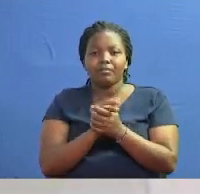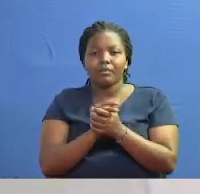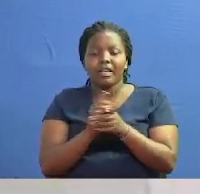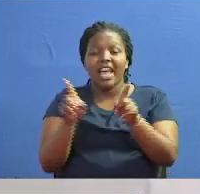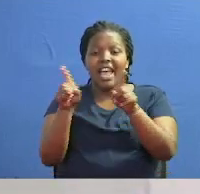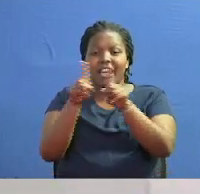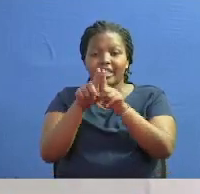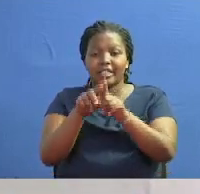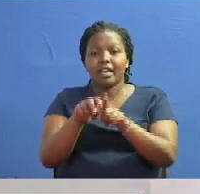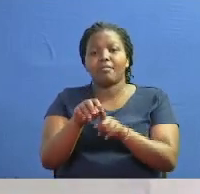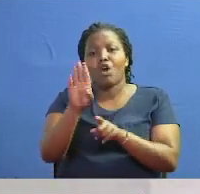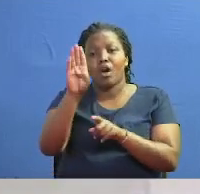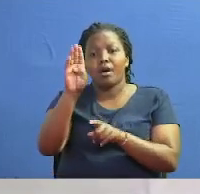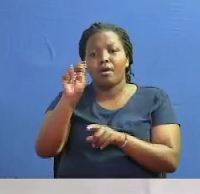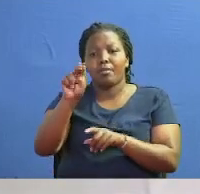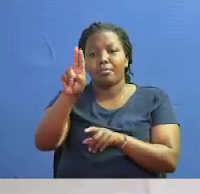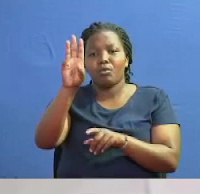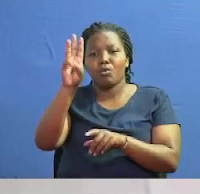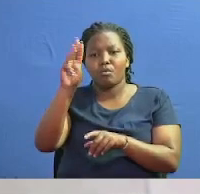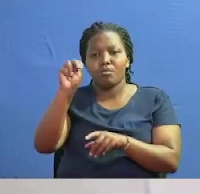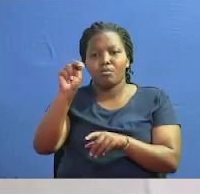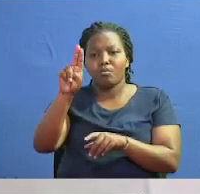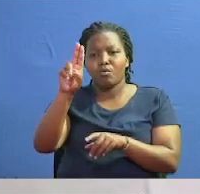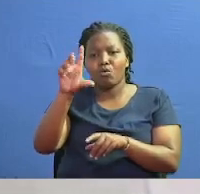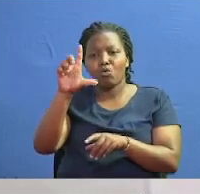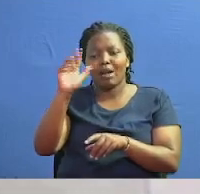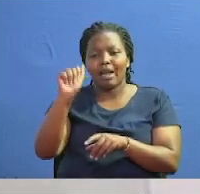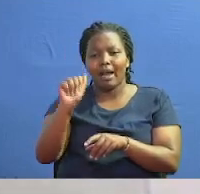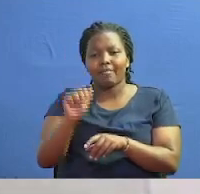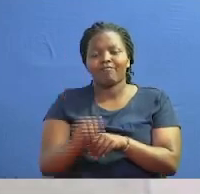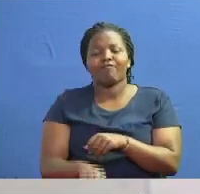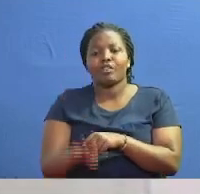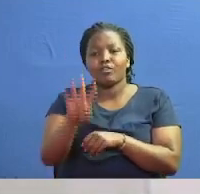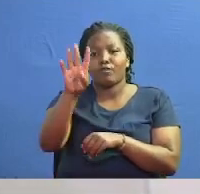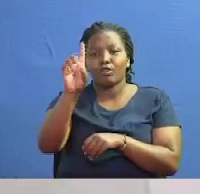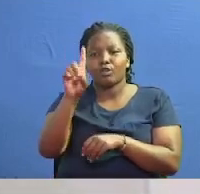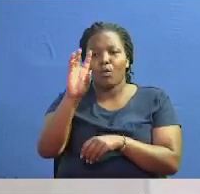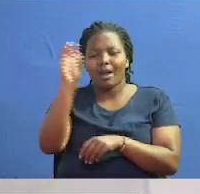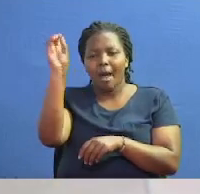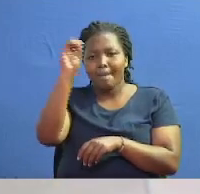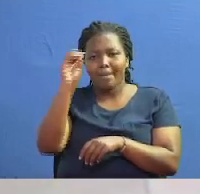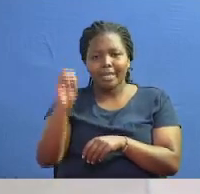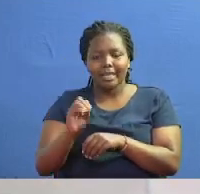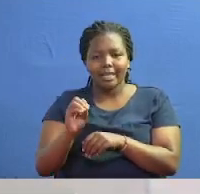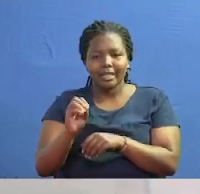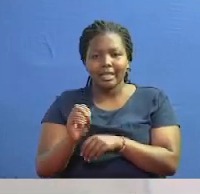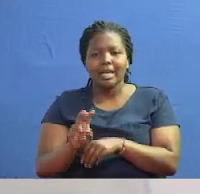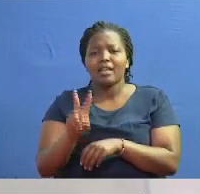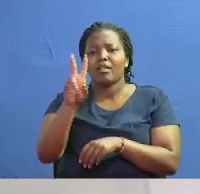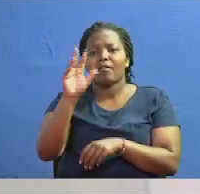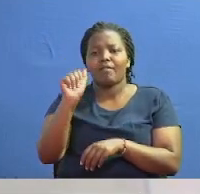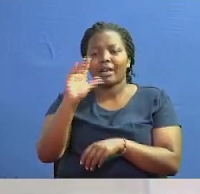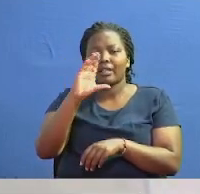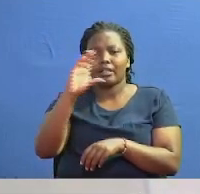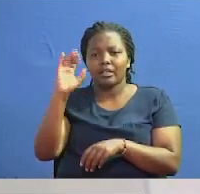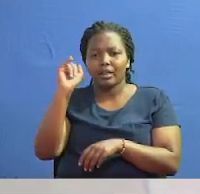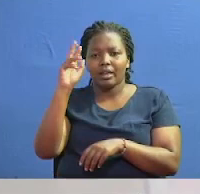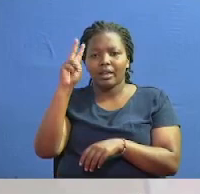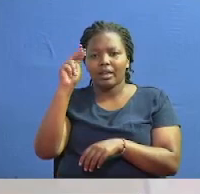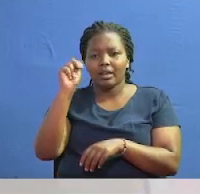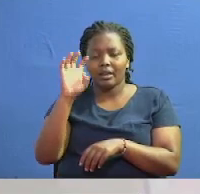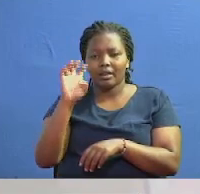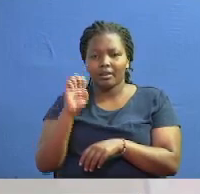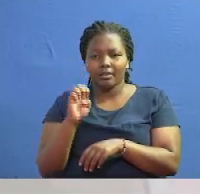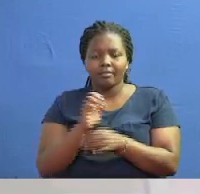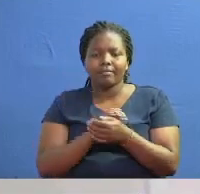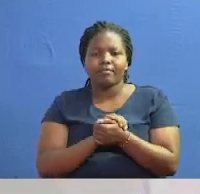Bumula, 41. When you talk about, the uptake of vaccine as far as malaria is concerned, does,